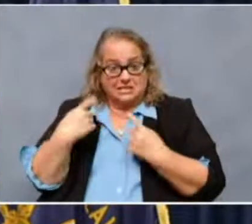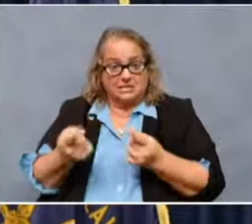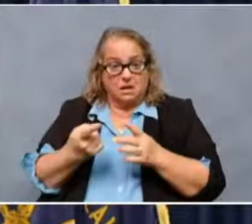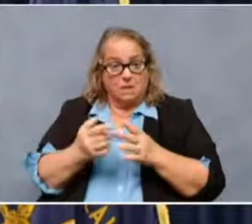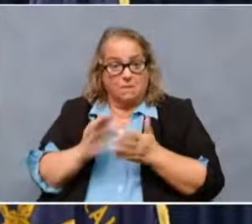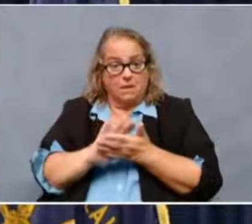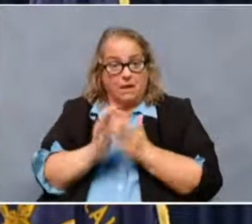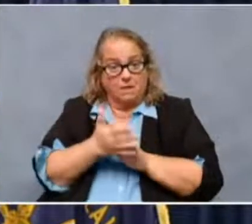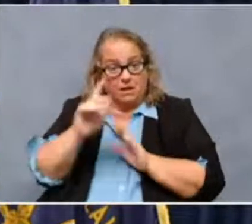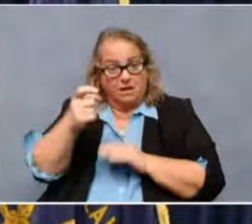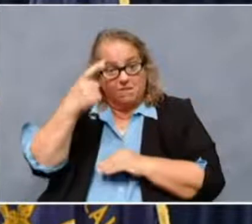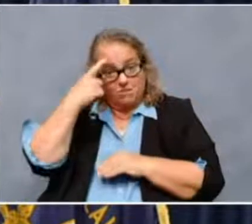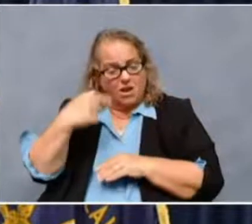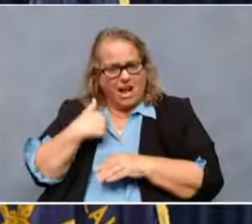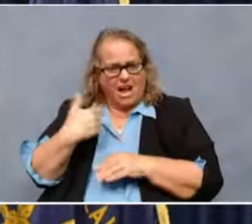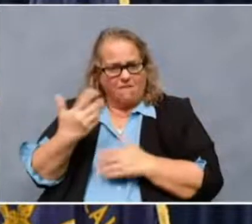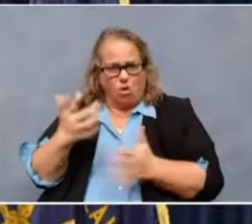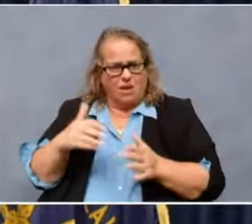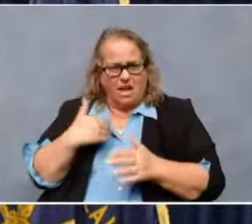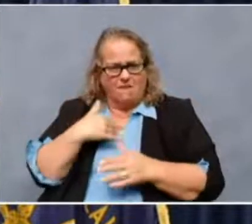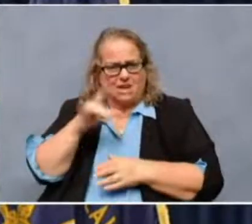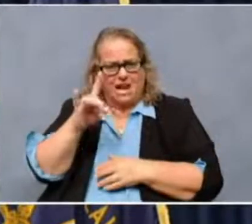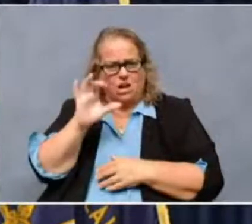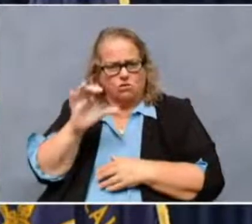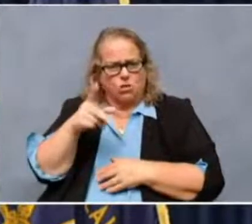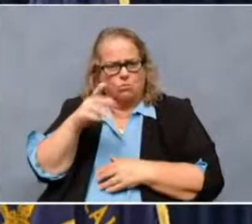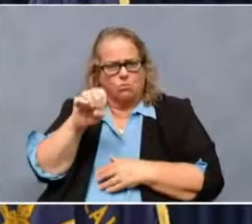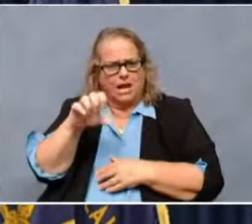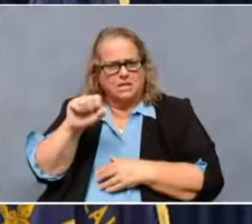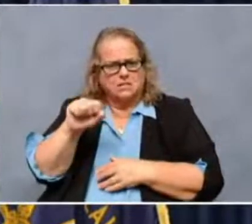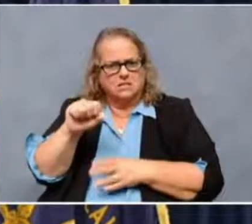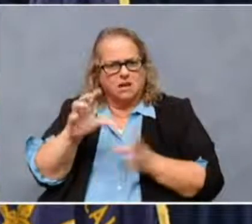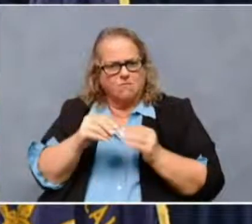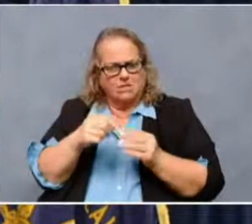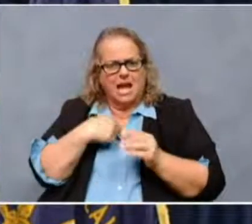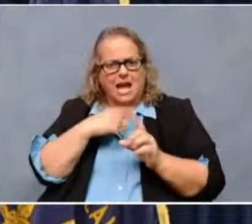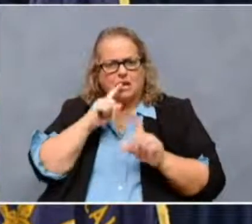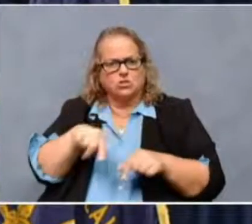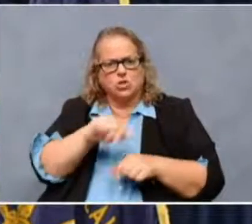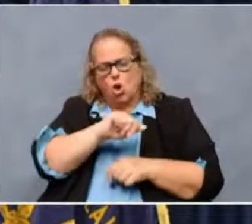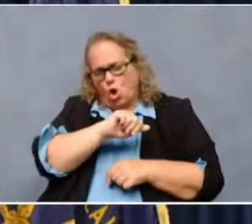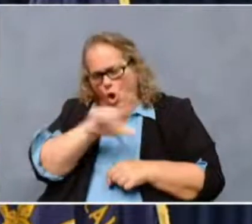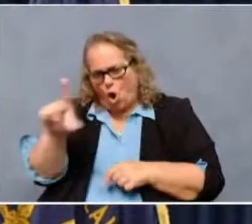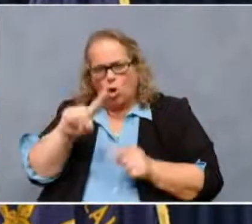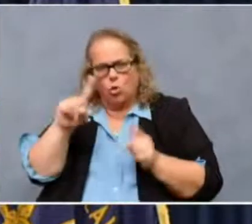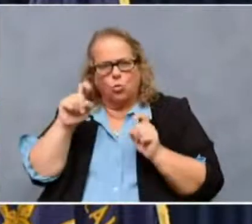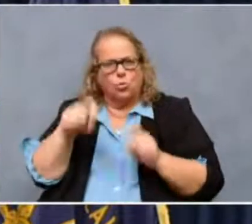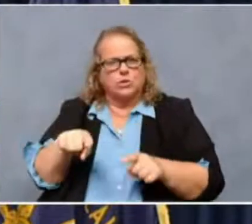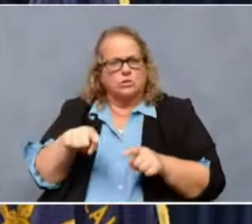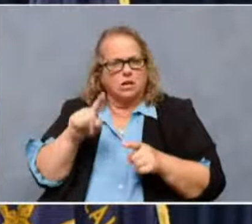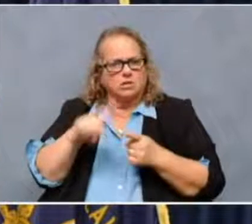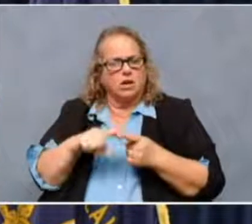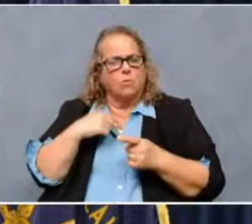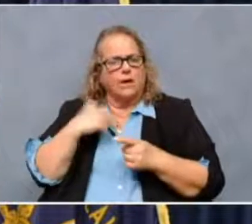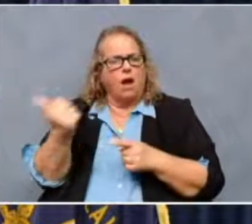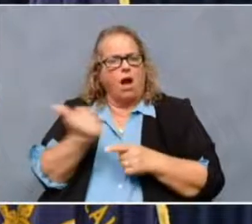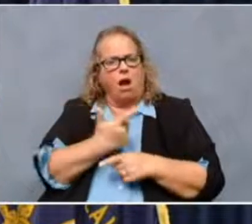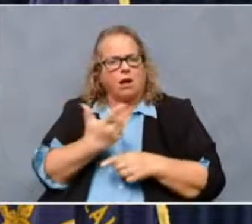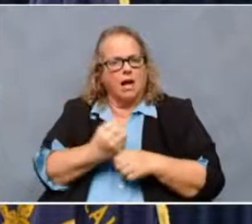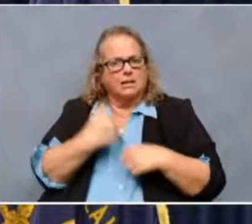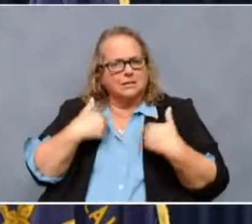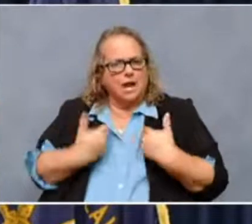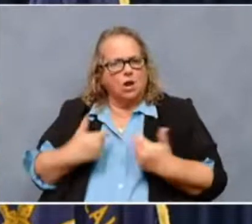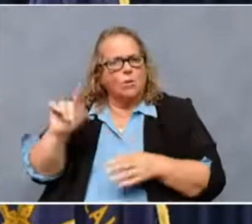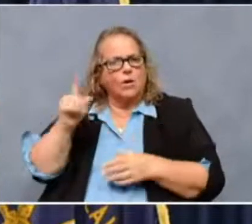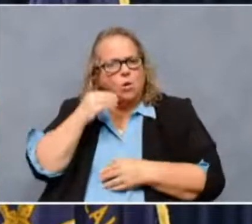800 press conferences. In the beginning, I answered every question until we all got so tired we went home. There have been times I've been willing to